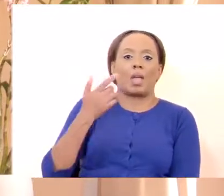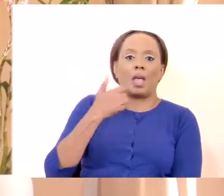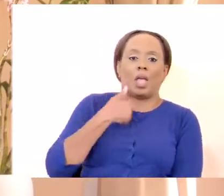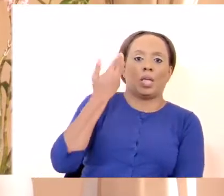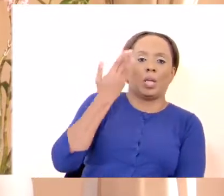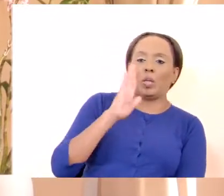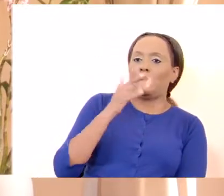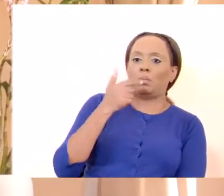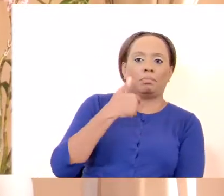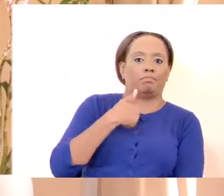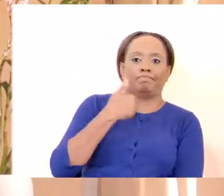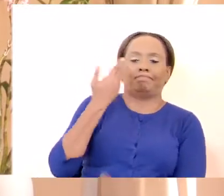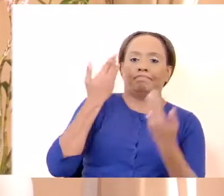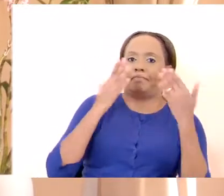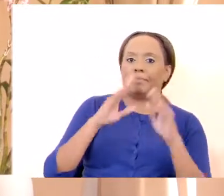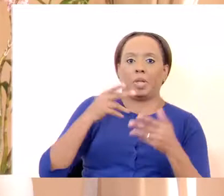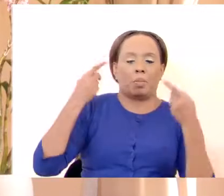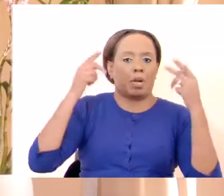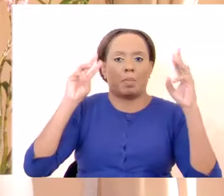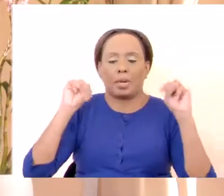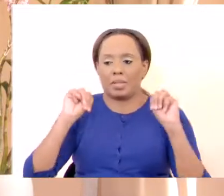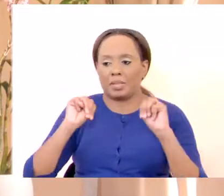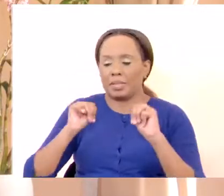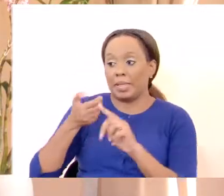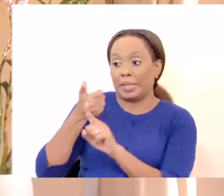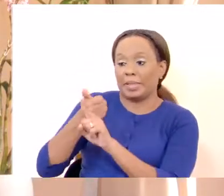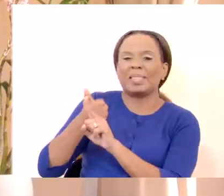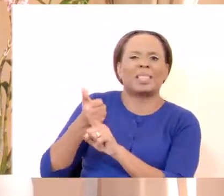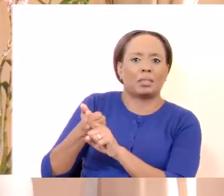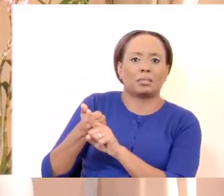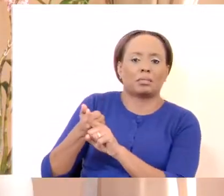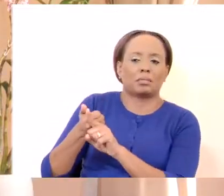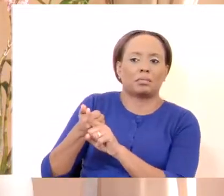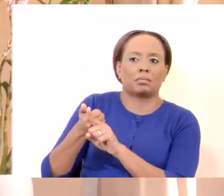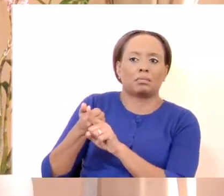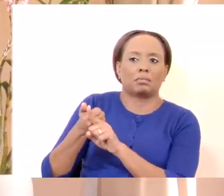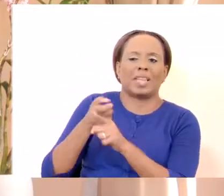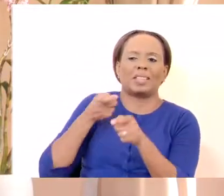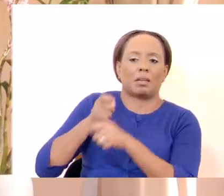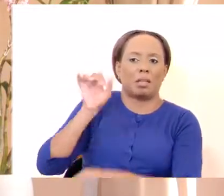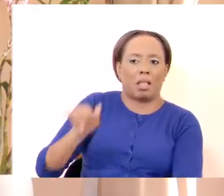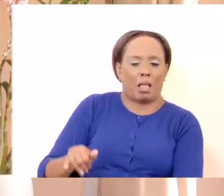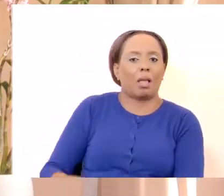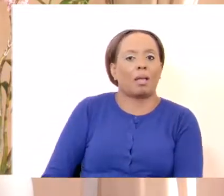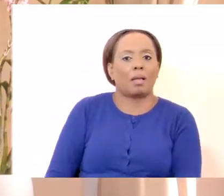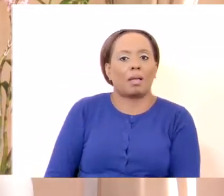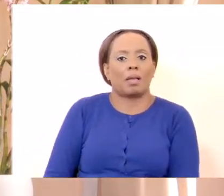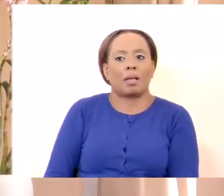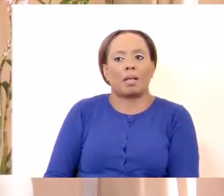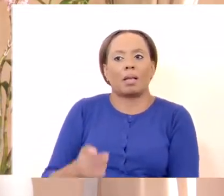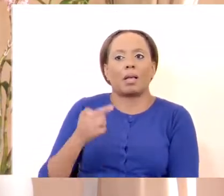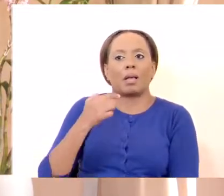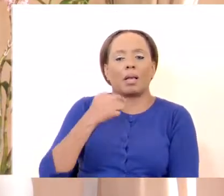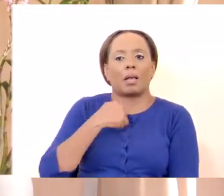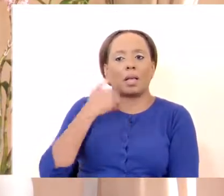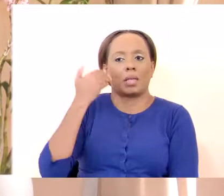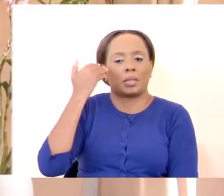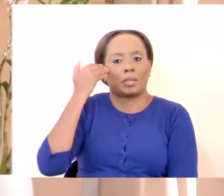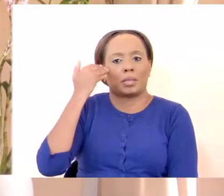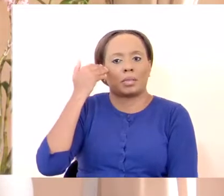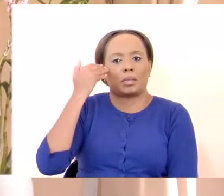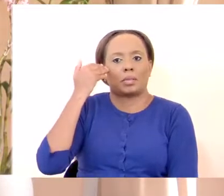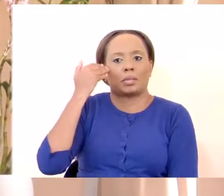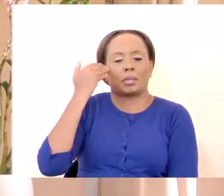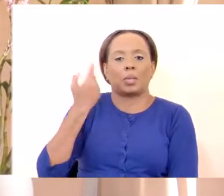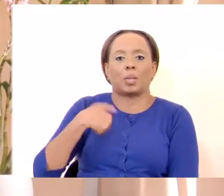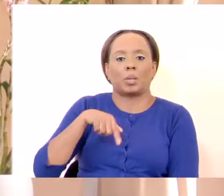I do not have any additional information at this stage. I can report that we have been